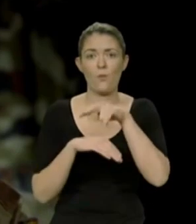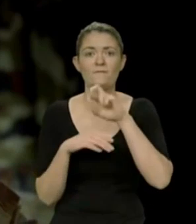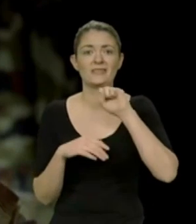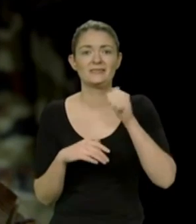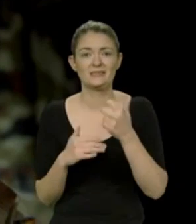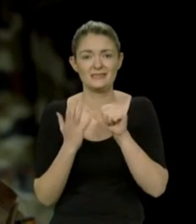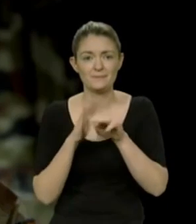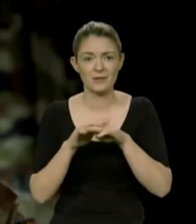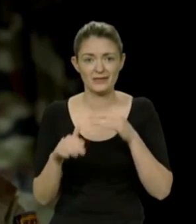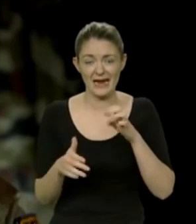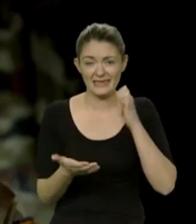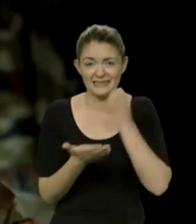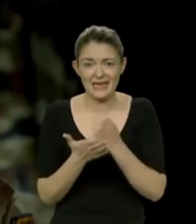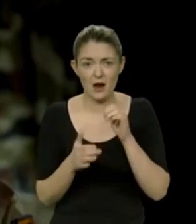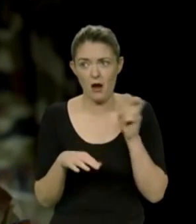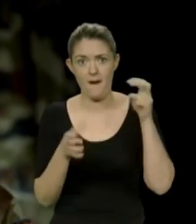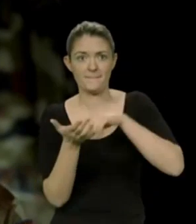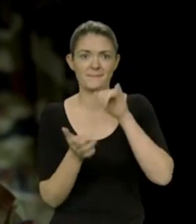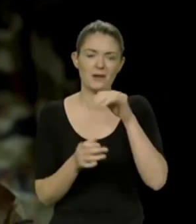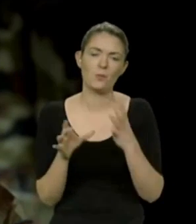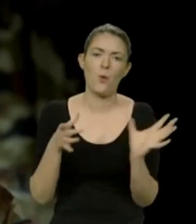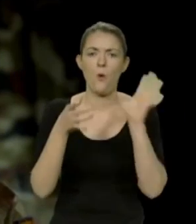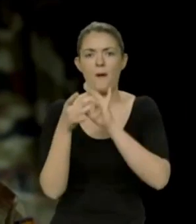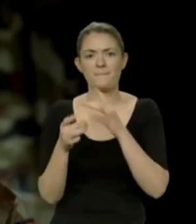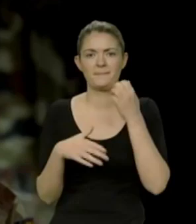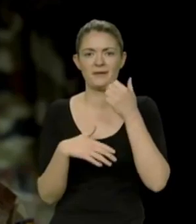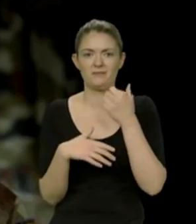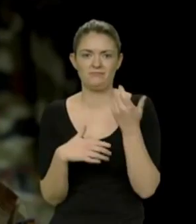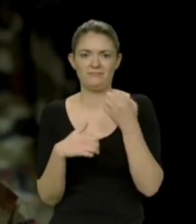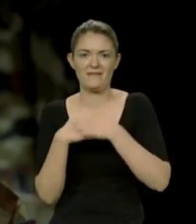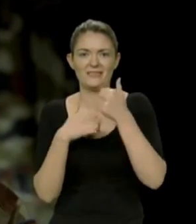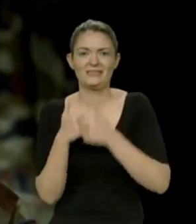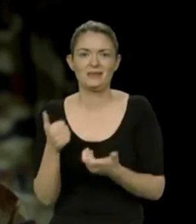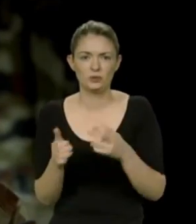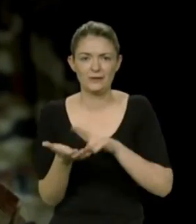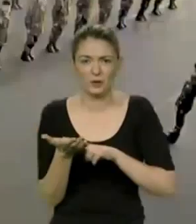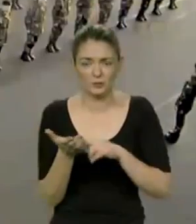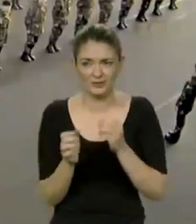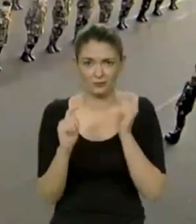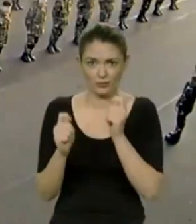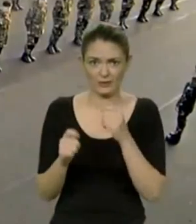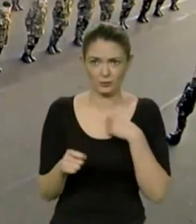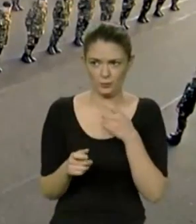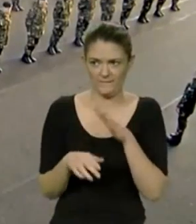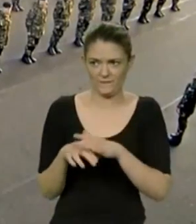you can't exactly just hop on a plane and go home anytime you want, so it's kind of like, you have to get used to it. You're being trained for a reason, so.